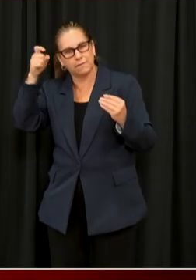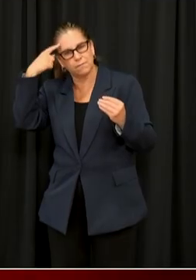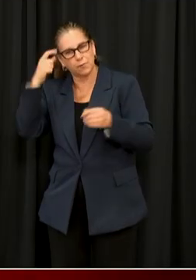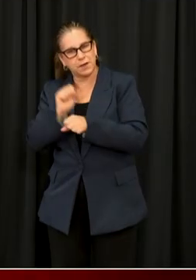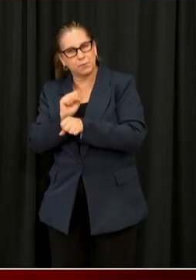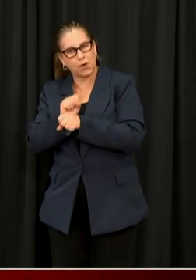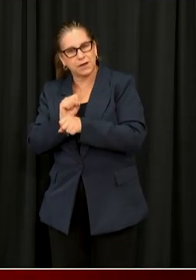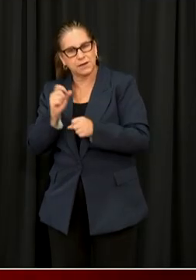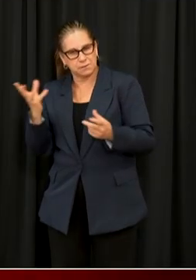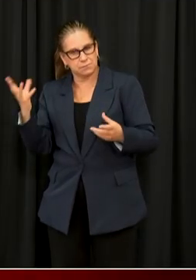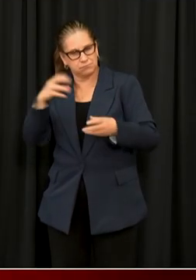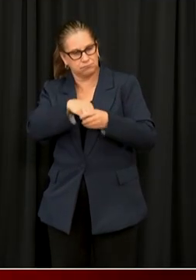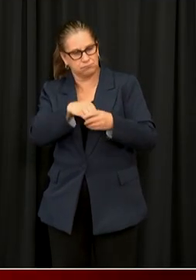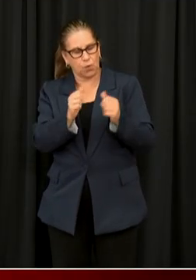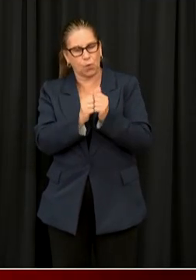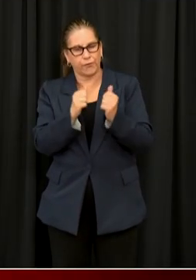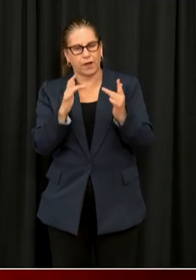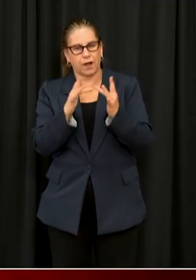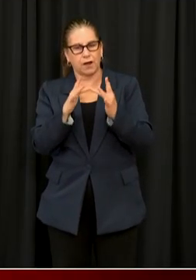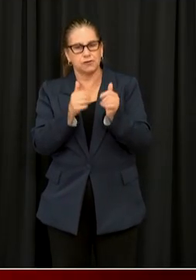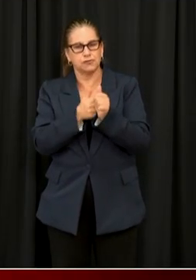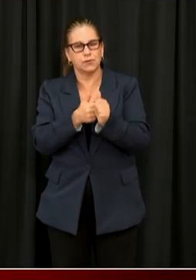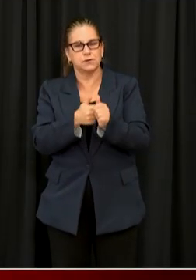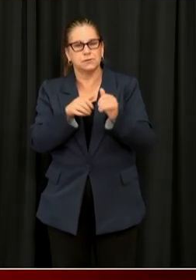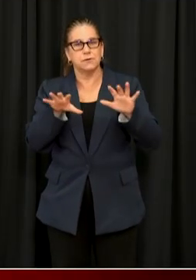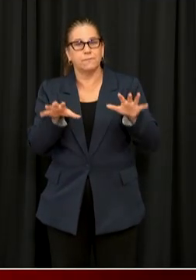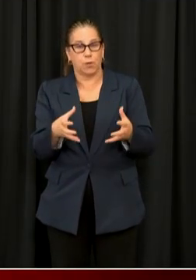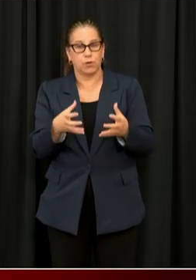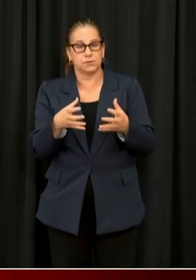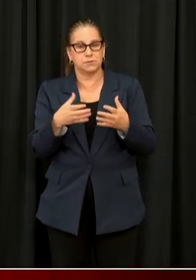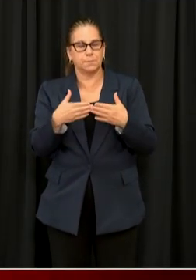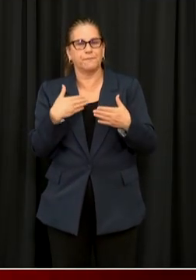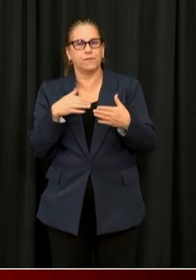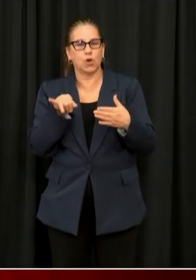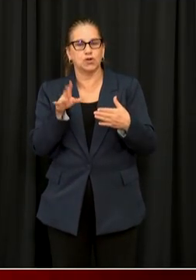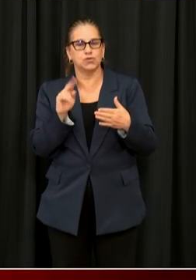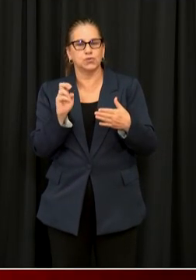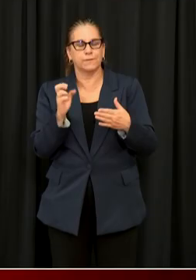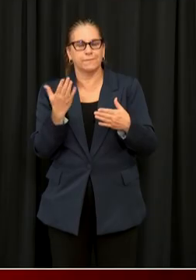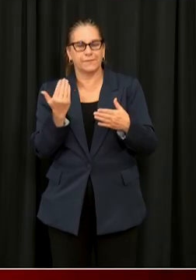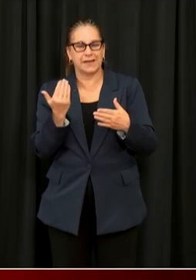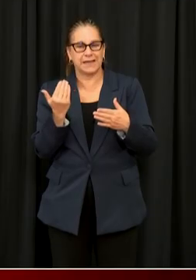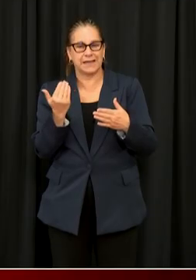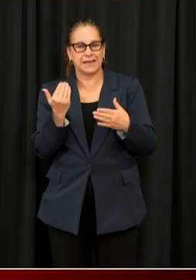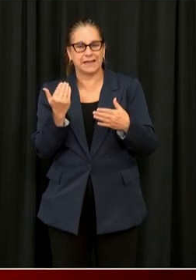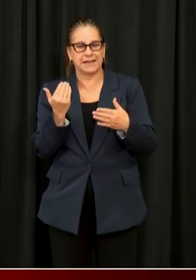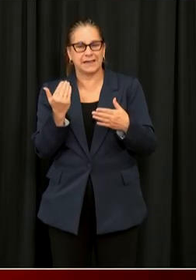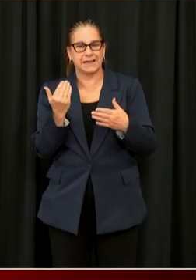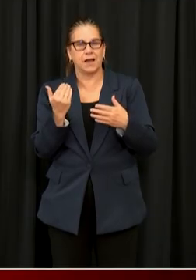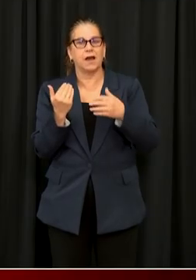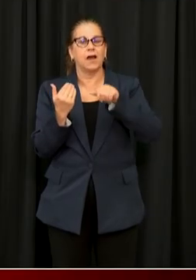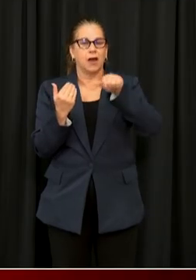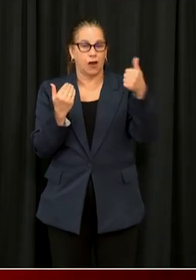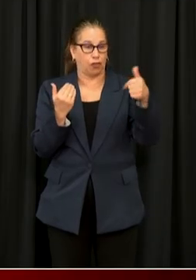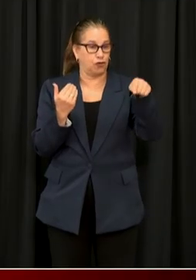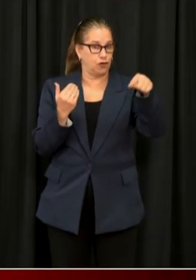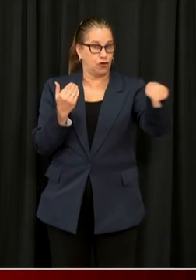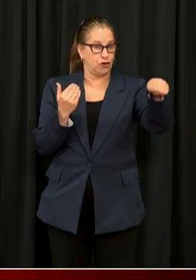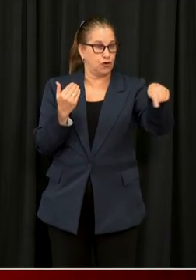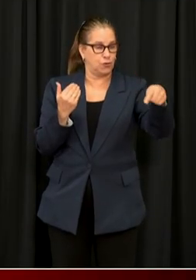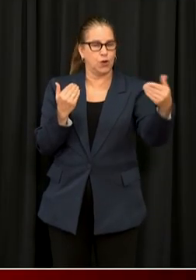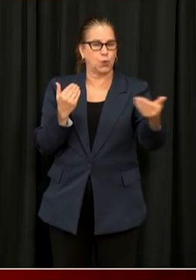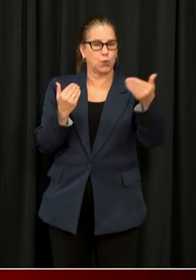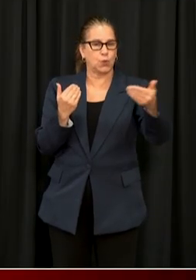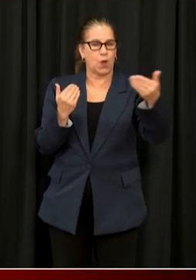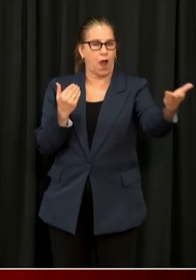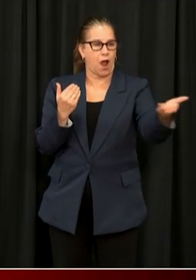And we have another reserve group of DC government employees who could be drafted into the contact trace force as well.